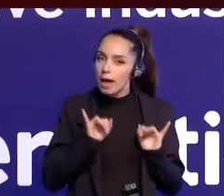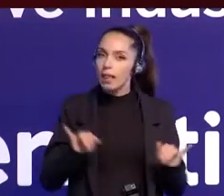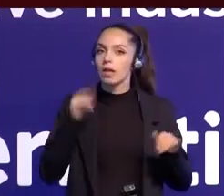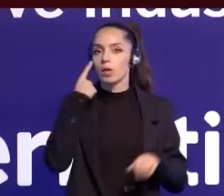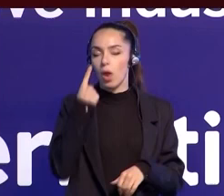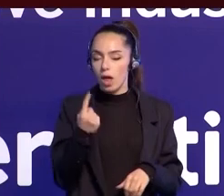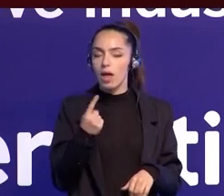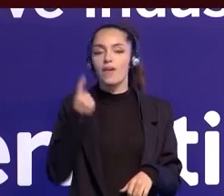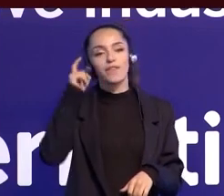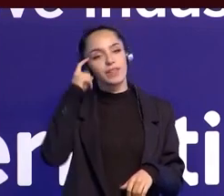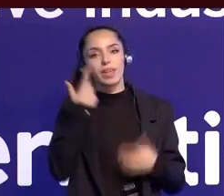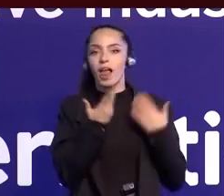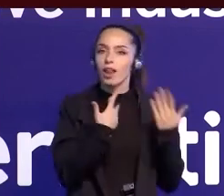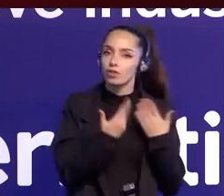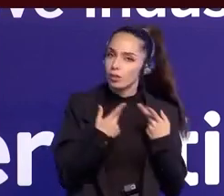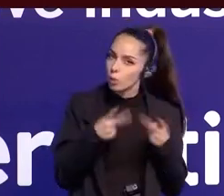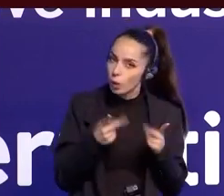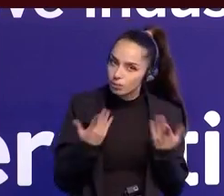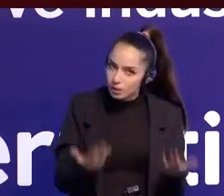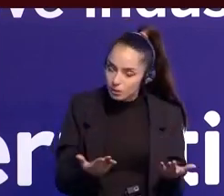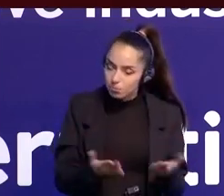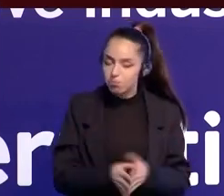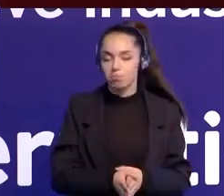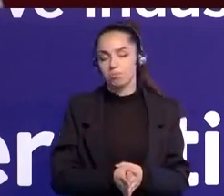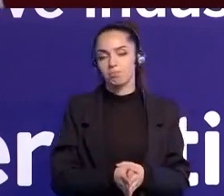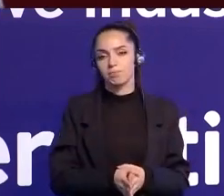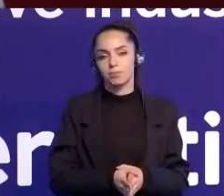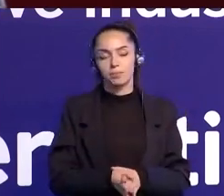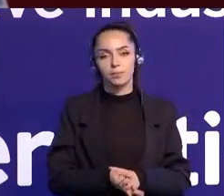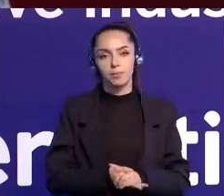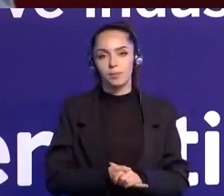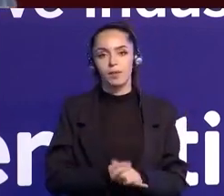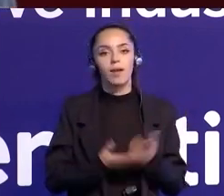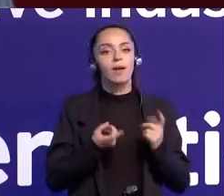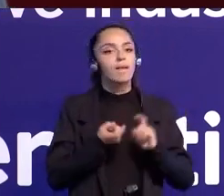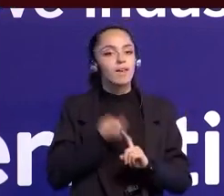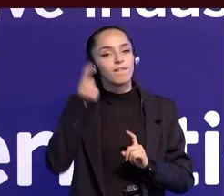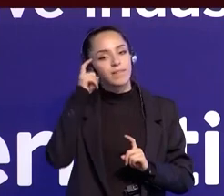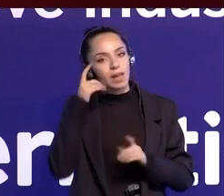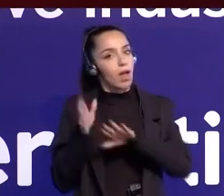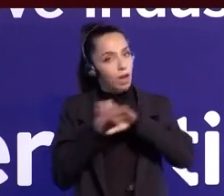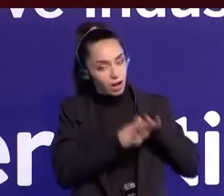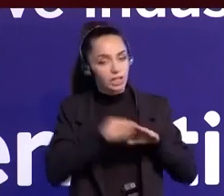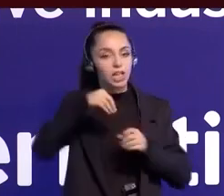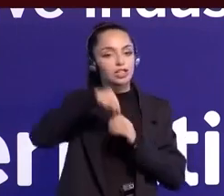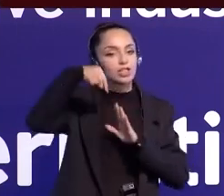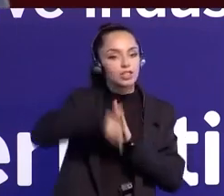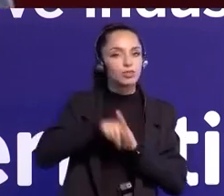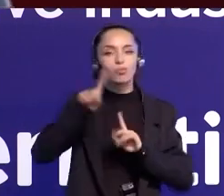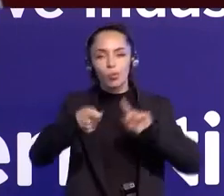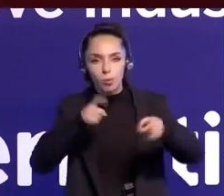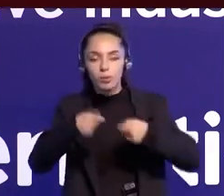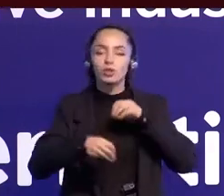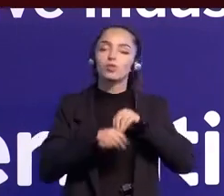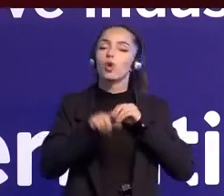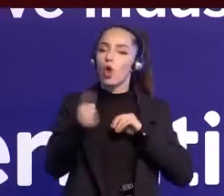of ideas, and they're important in content creation sense. And finally, it is very important for Ukraine